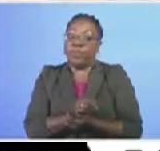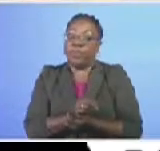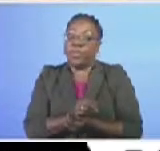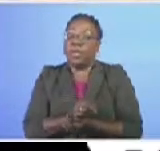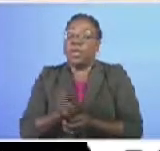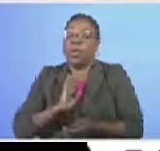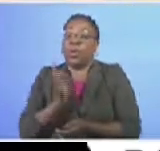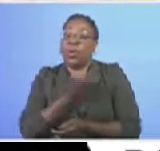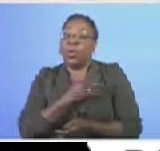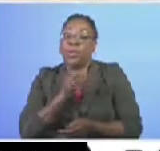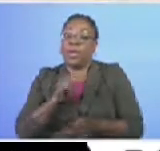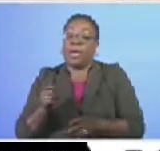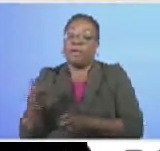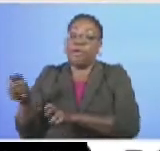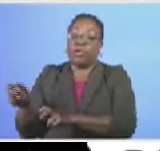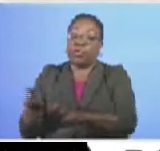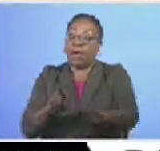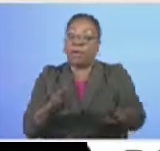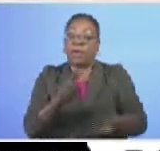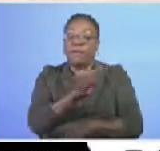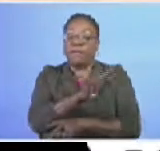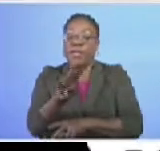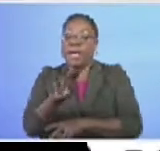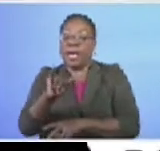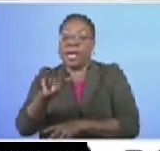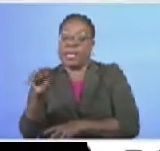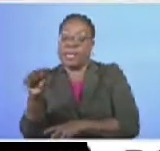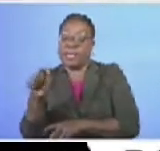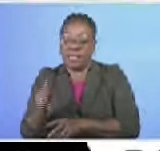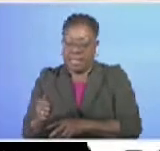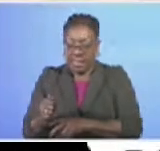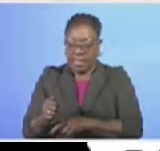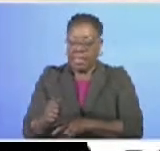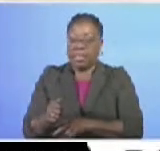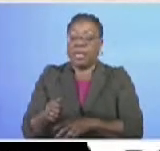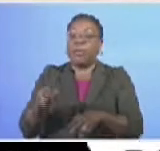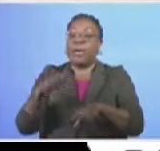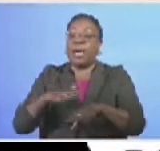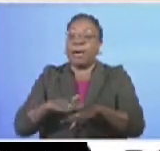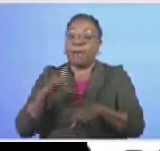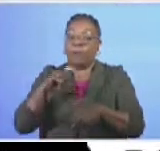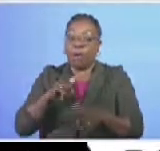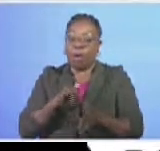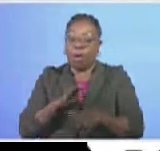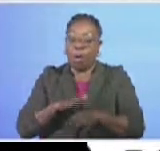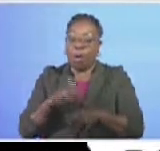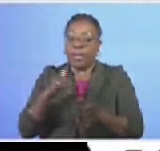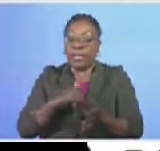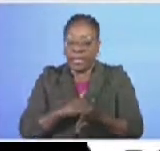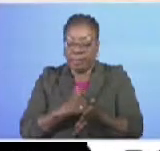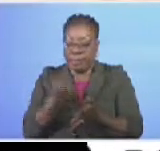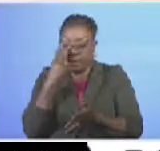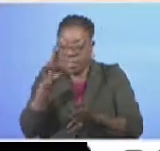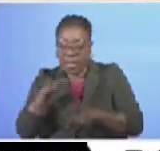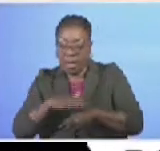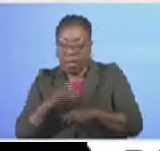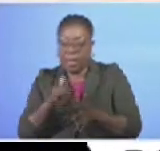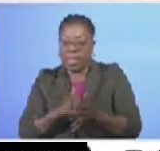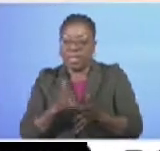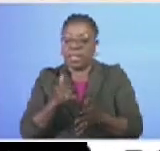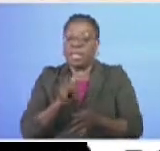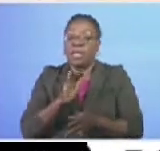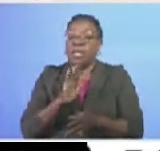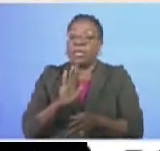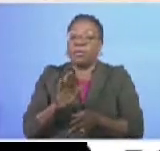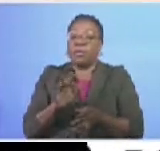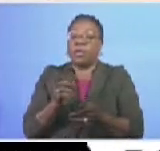You would have your travel visa, which would have on it your QR code, which is like a barcode. They would then be able to